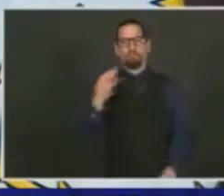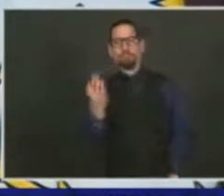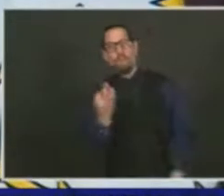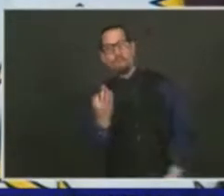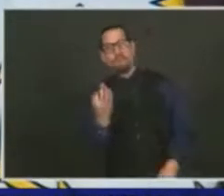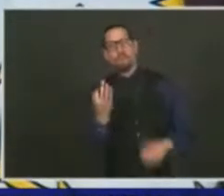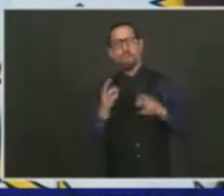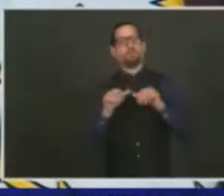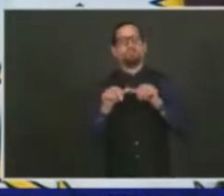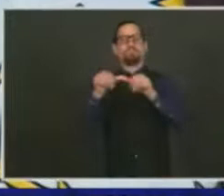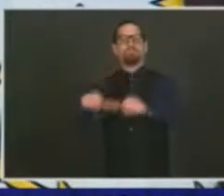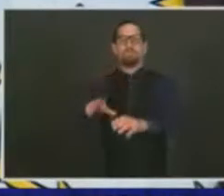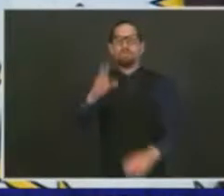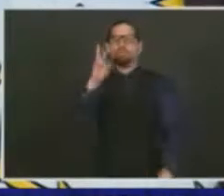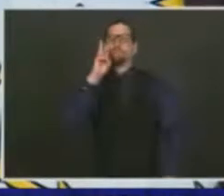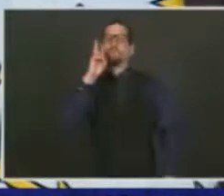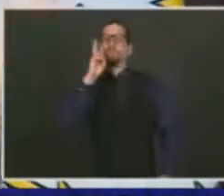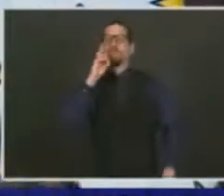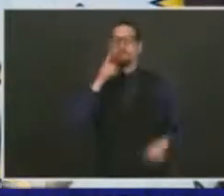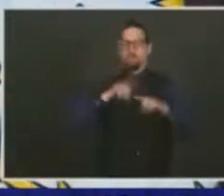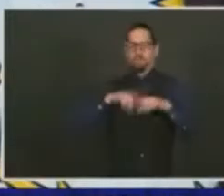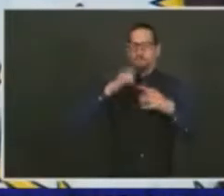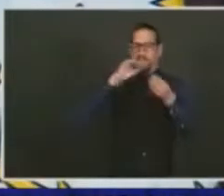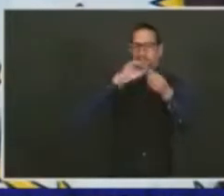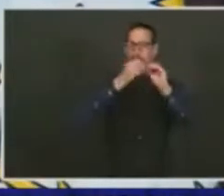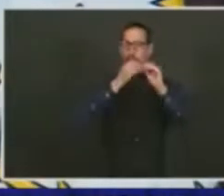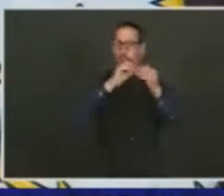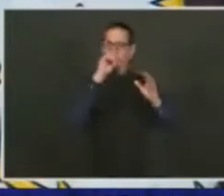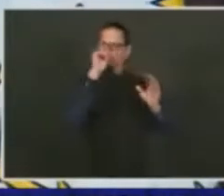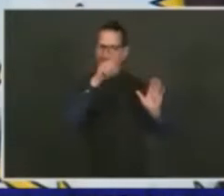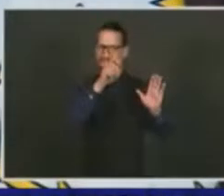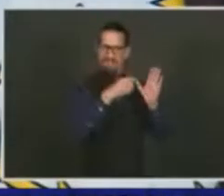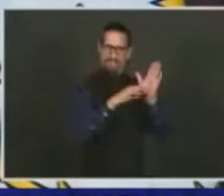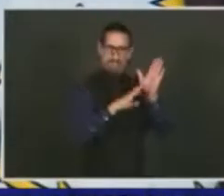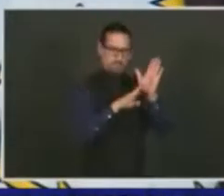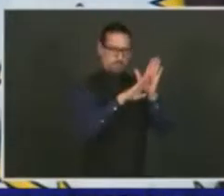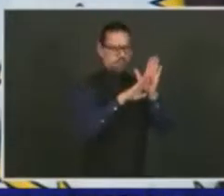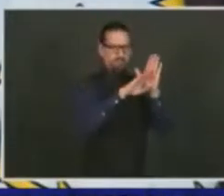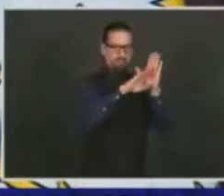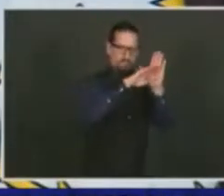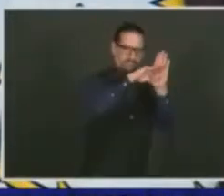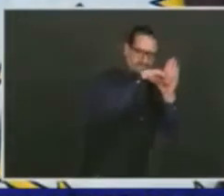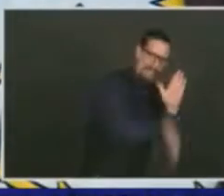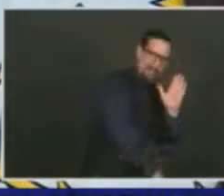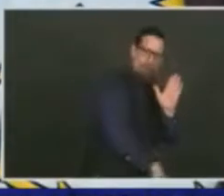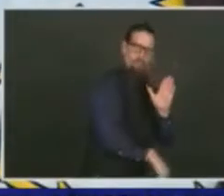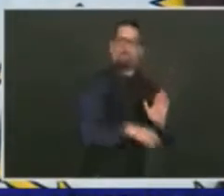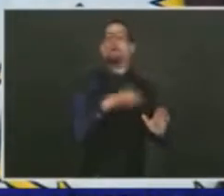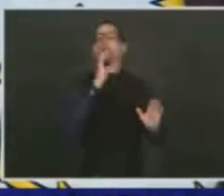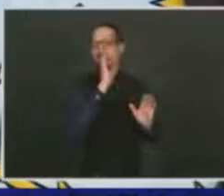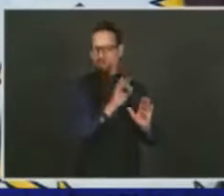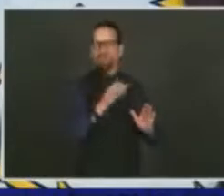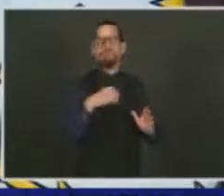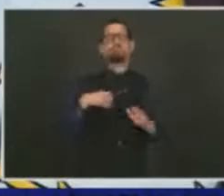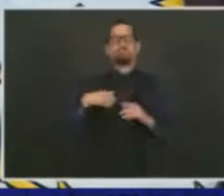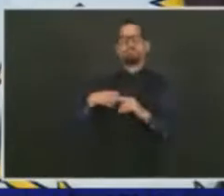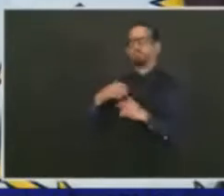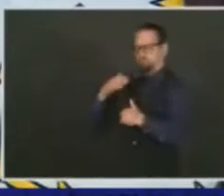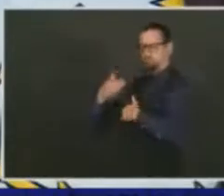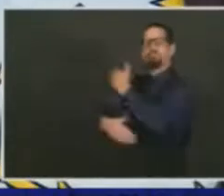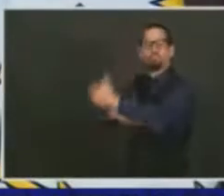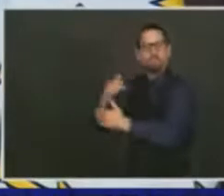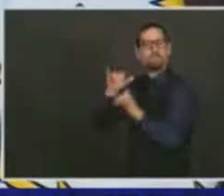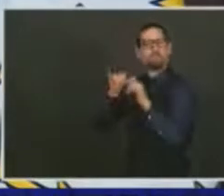I suppose the good news in all of this is that we are not seeing significant spread in